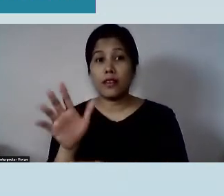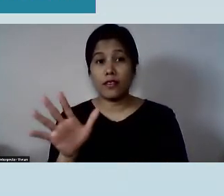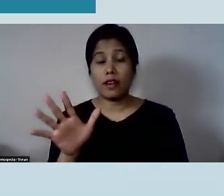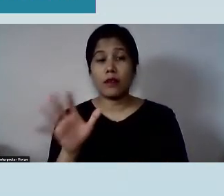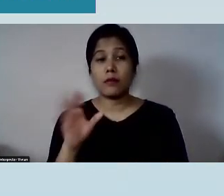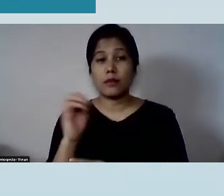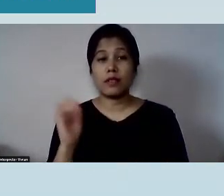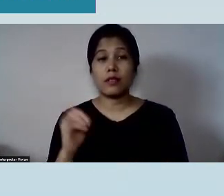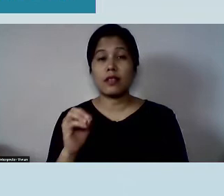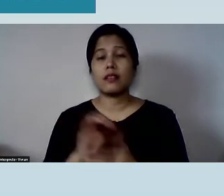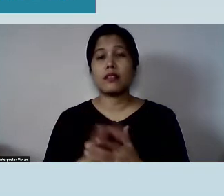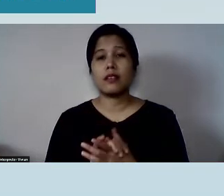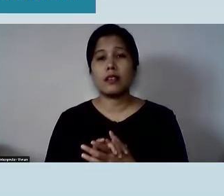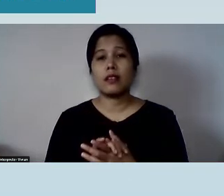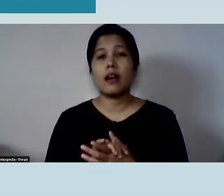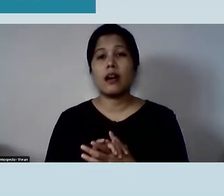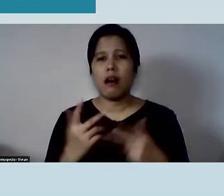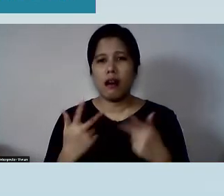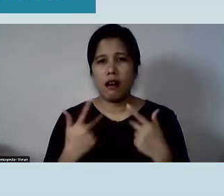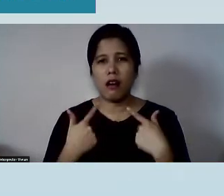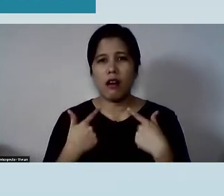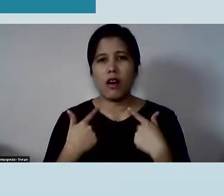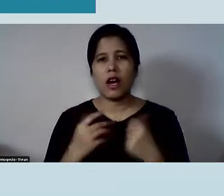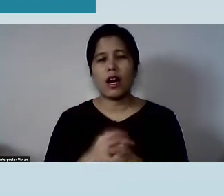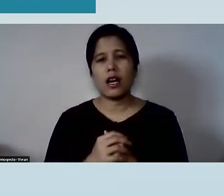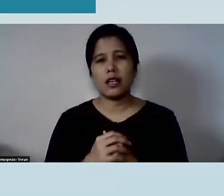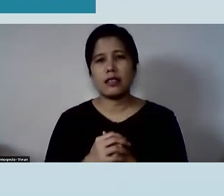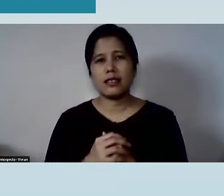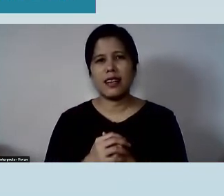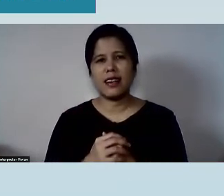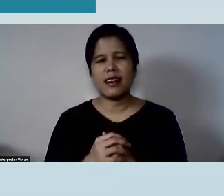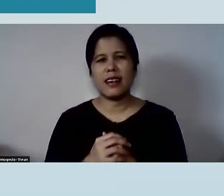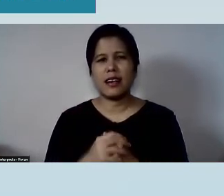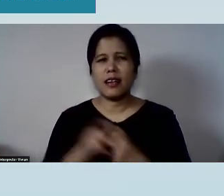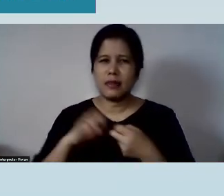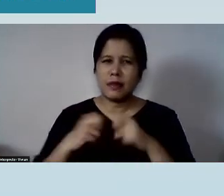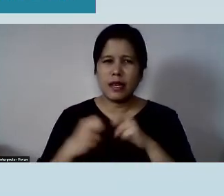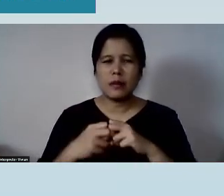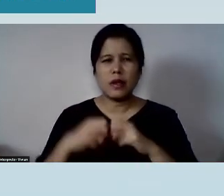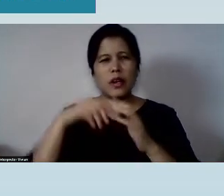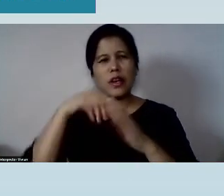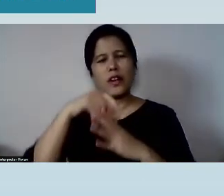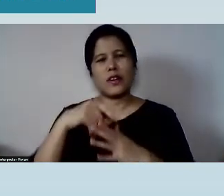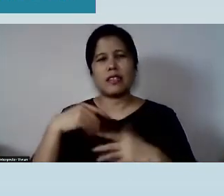children with ADHD may have a mood, anxiety, or depressive disorder.